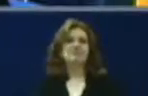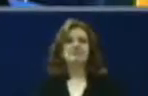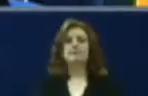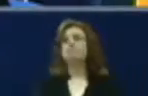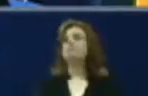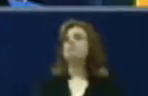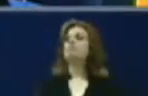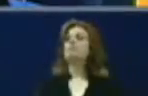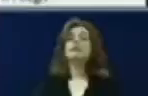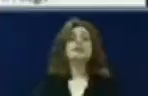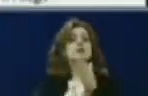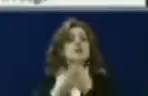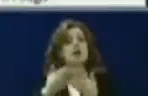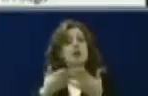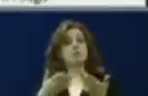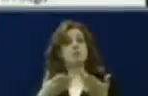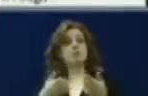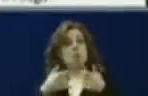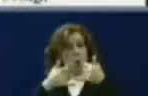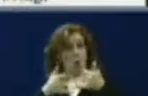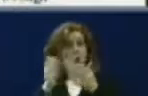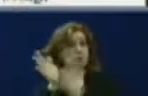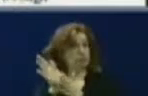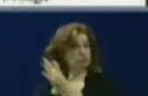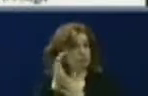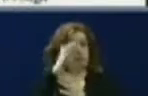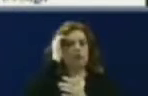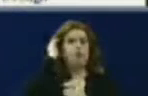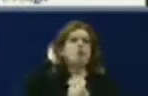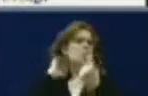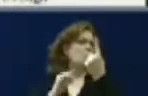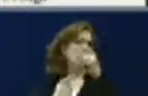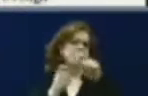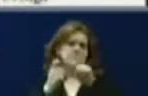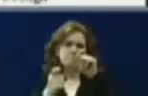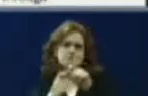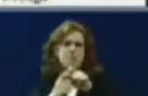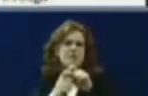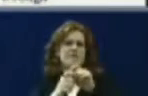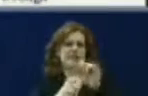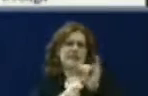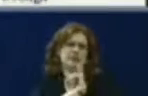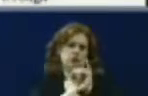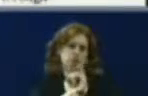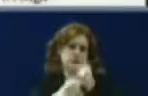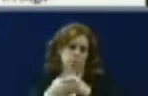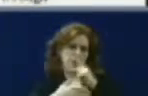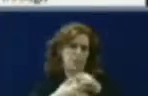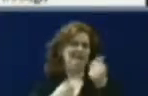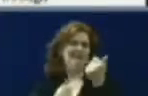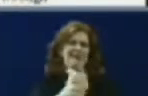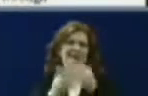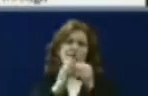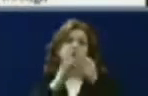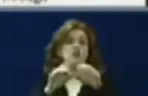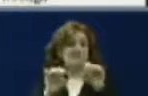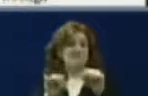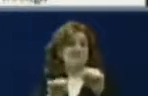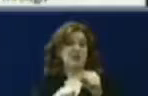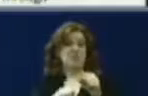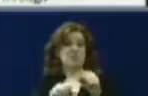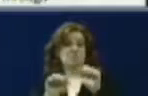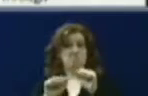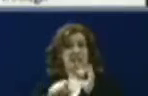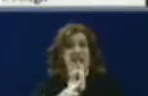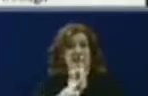Here are some of our awards and accomplishments. One specifically is our intern program. Every student gets to intern